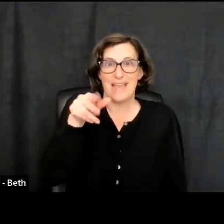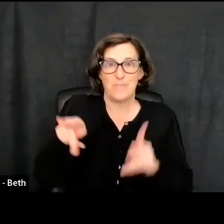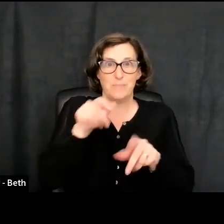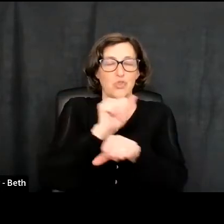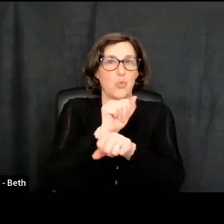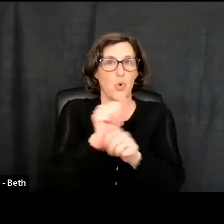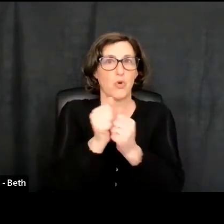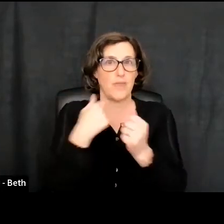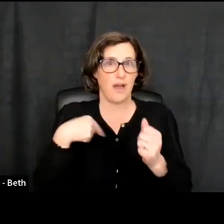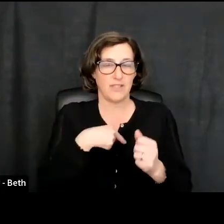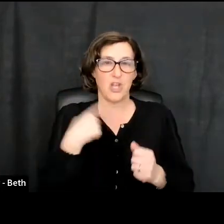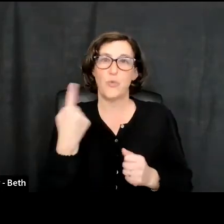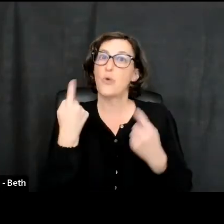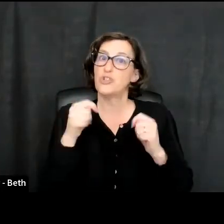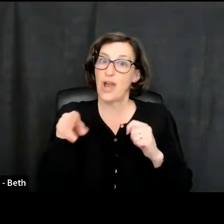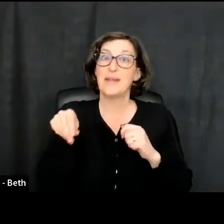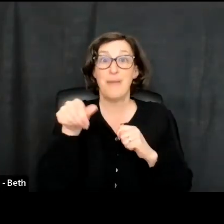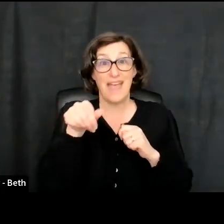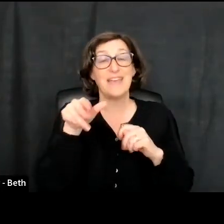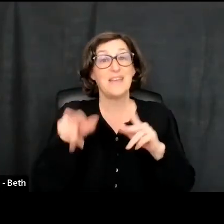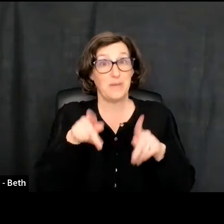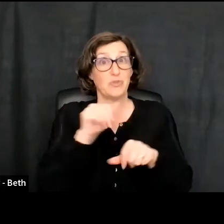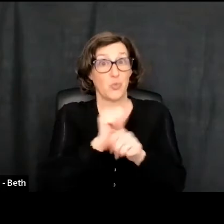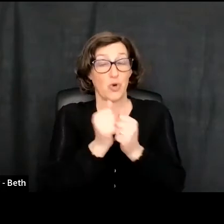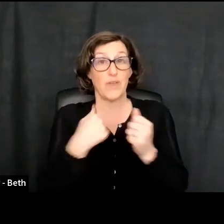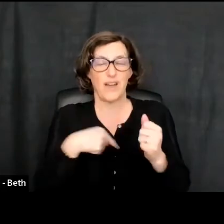us, and we always try to pay people to work with us, yes,